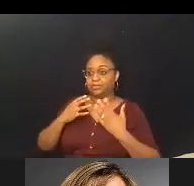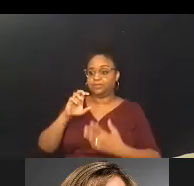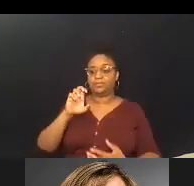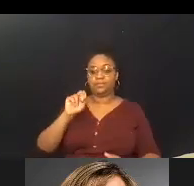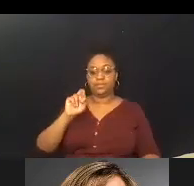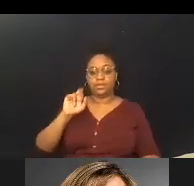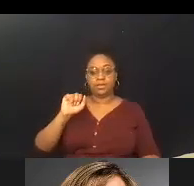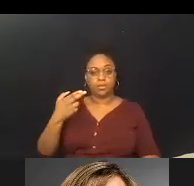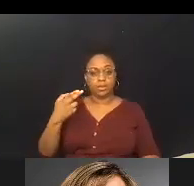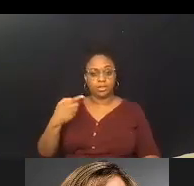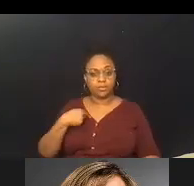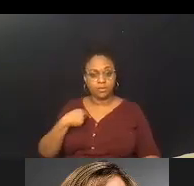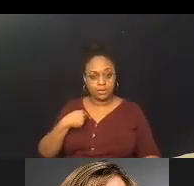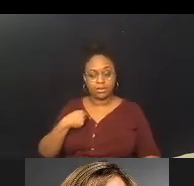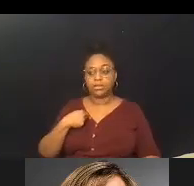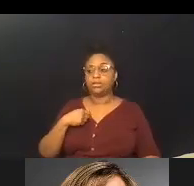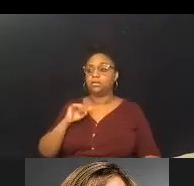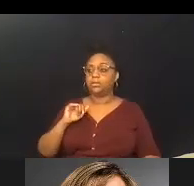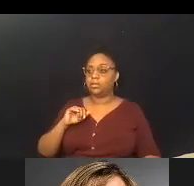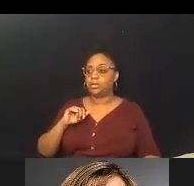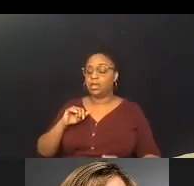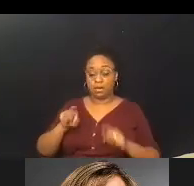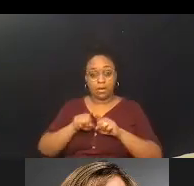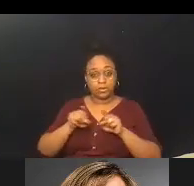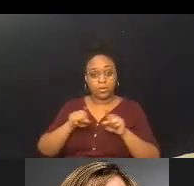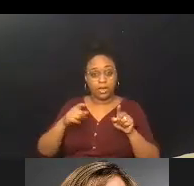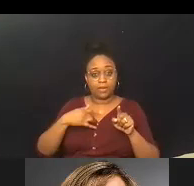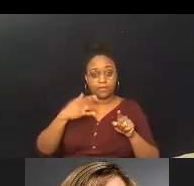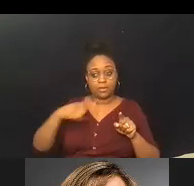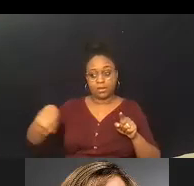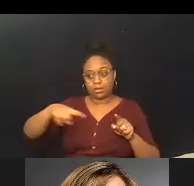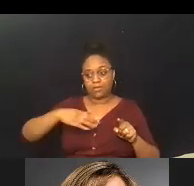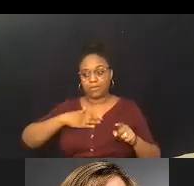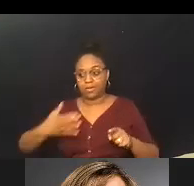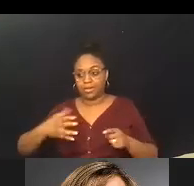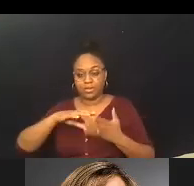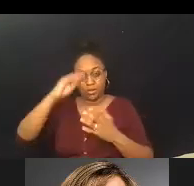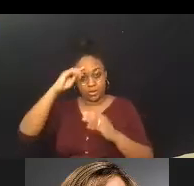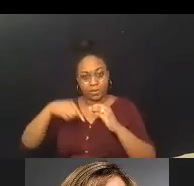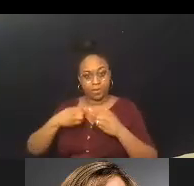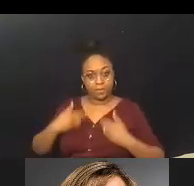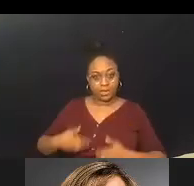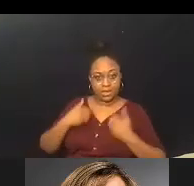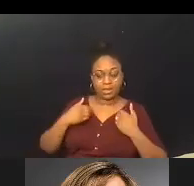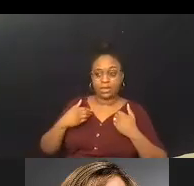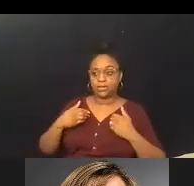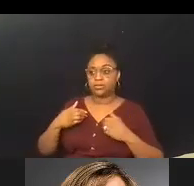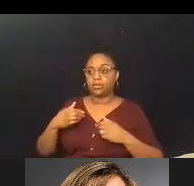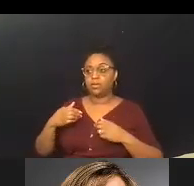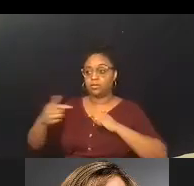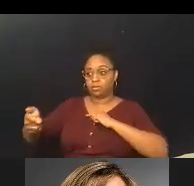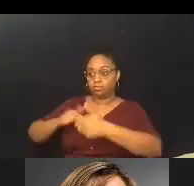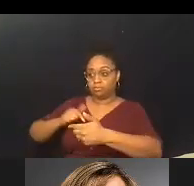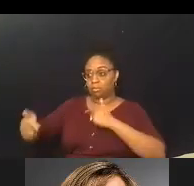their experiences, and having that be mutual, having them willing to learn and interested in learning about mine. And I've been really enriched by that. So I think that's,